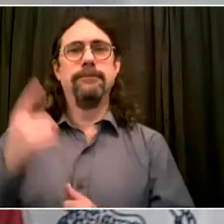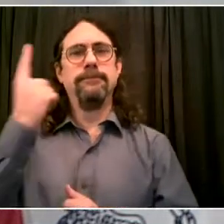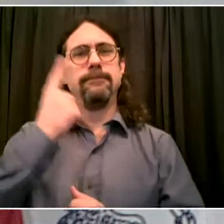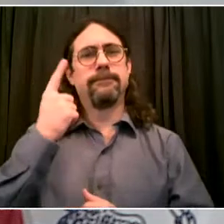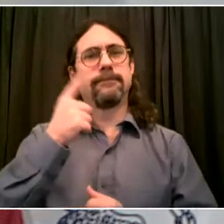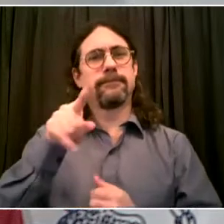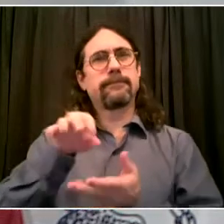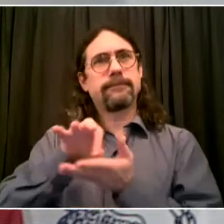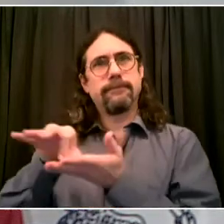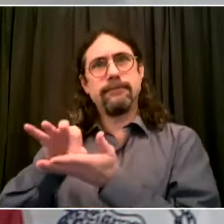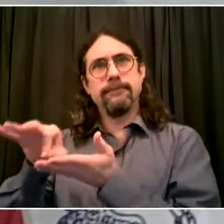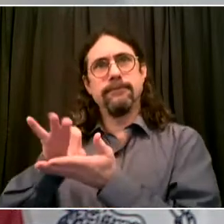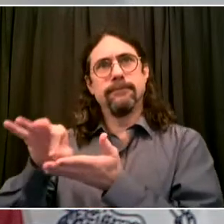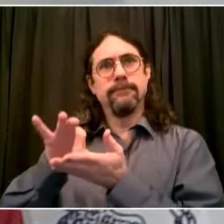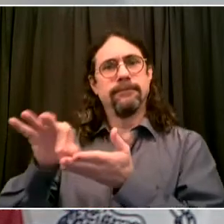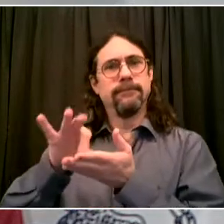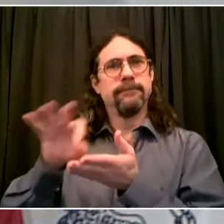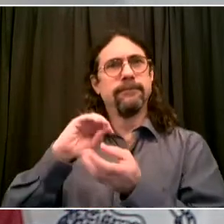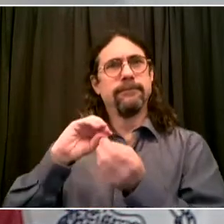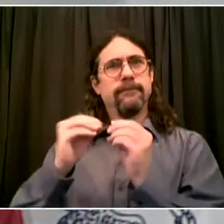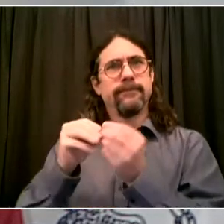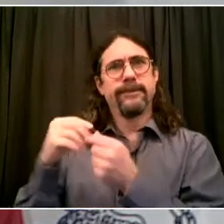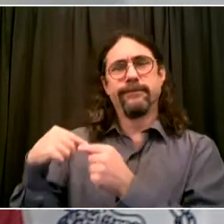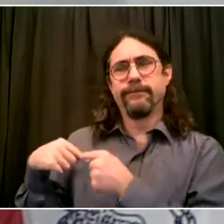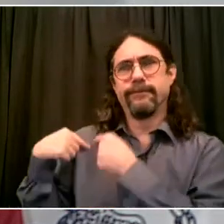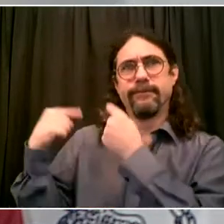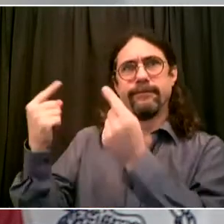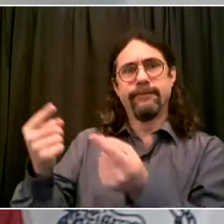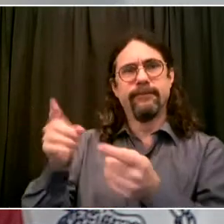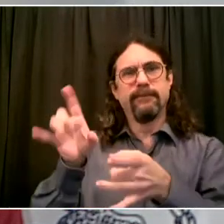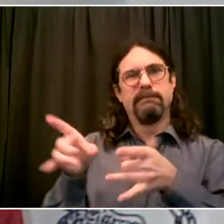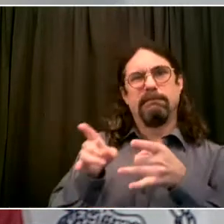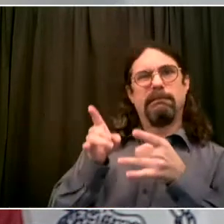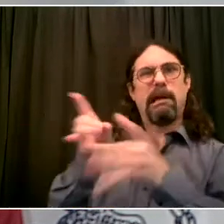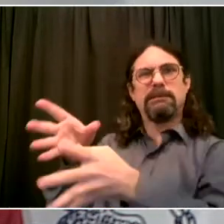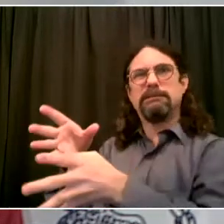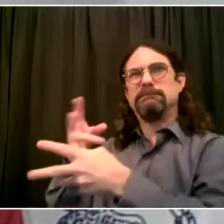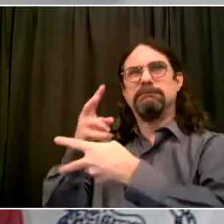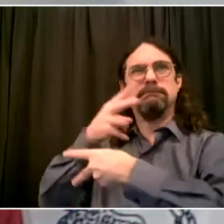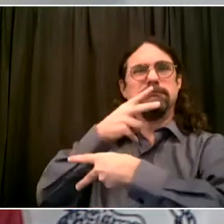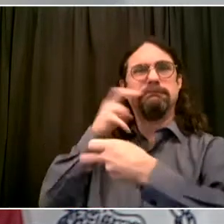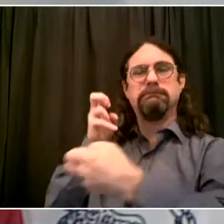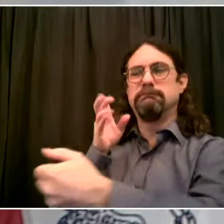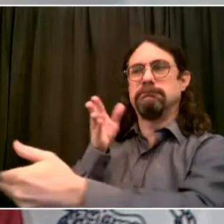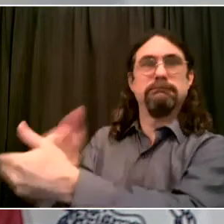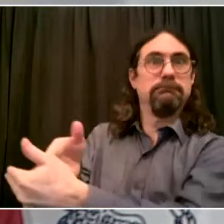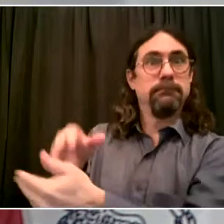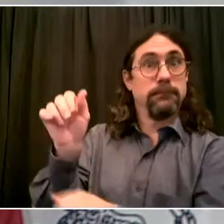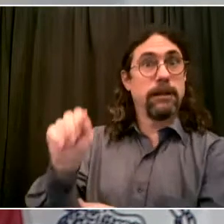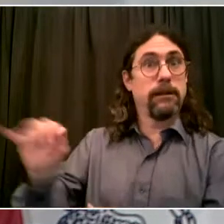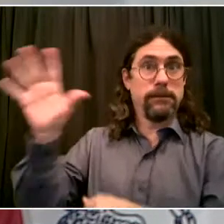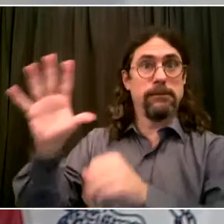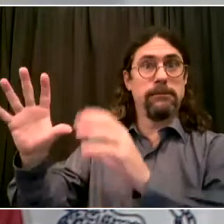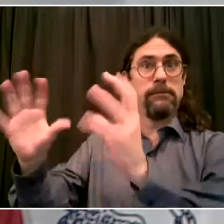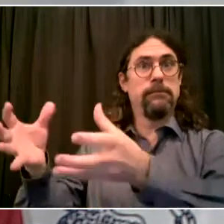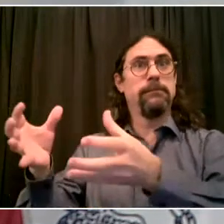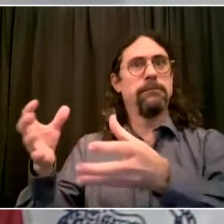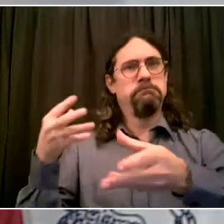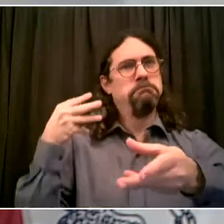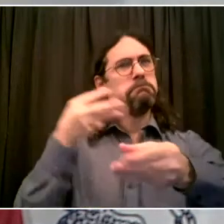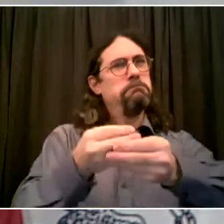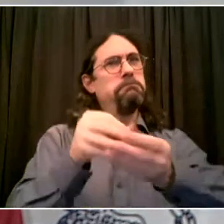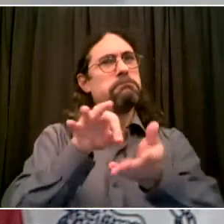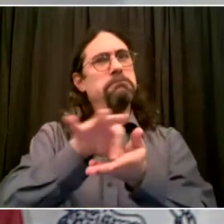specifically, since we've had COVID-19 and since the president's rhetoric. I'm curious to know if, let's say in 2020, it went